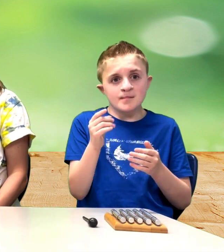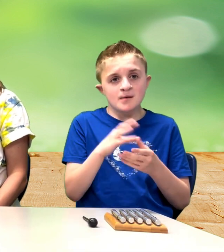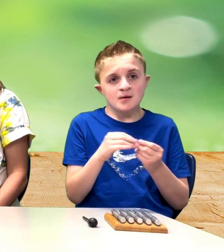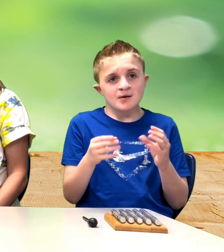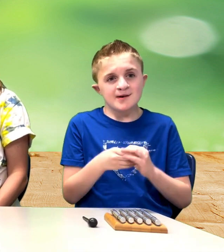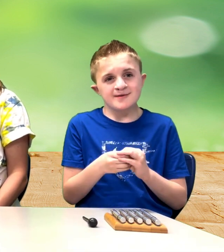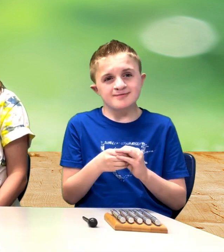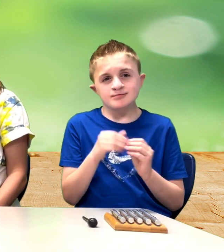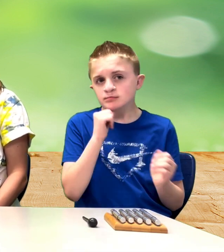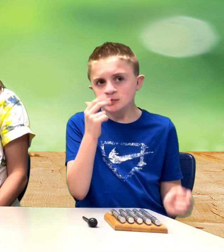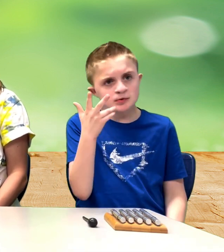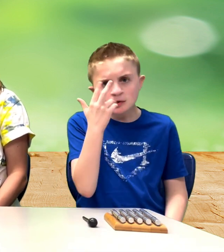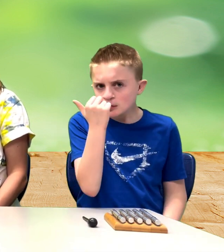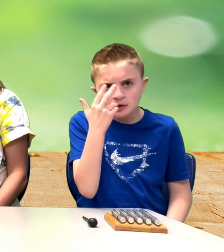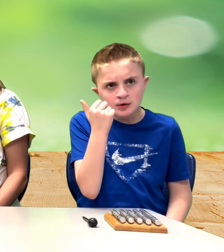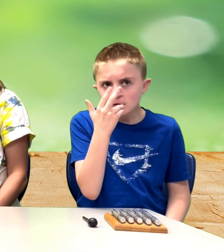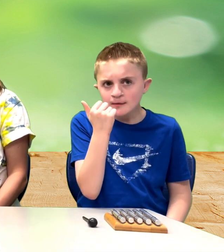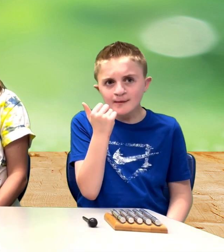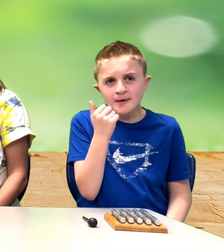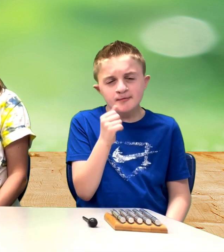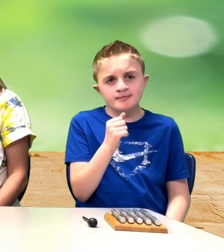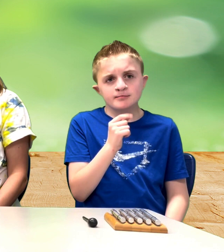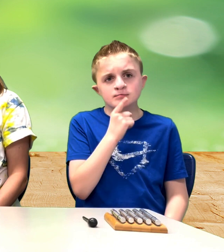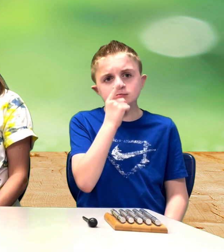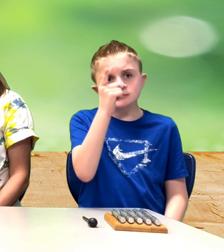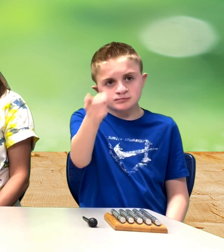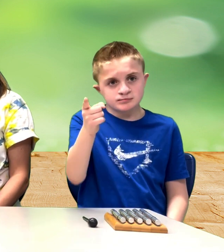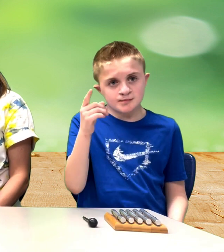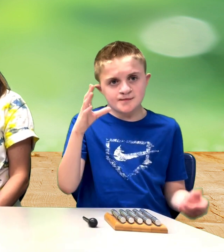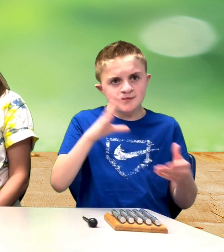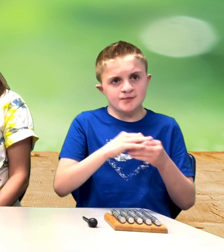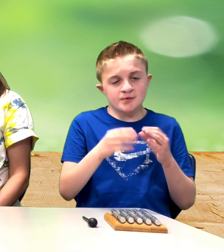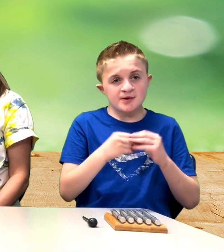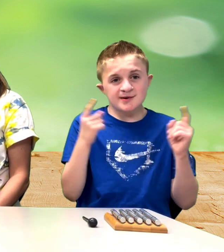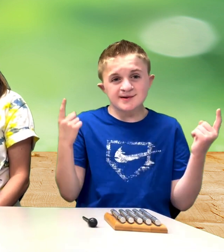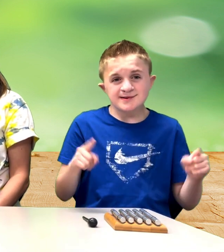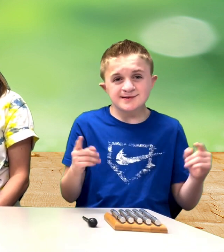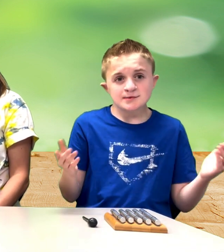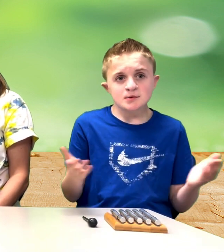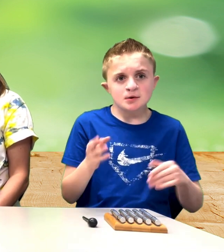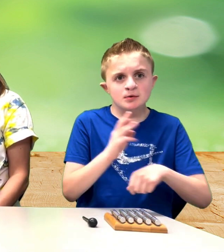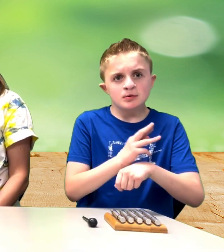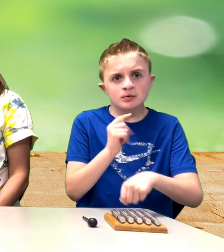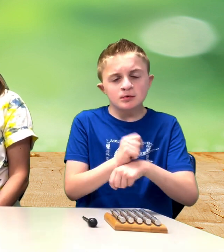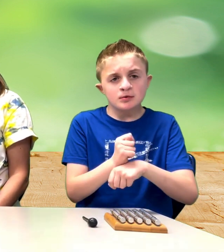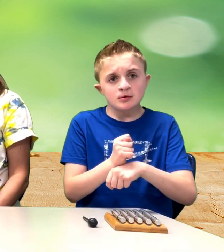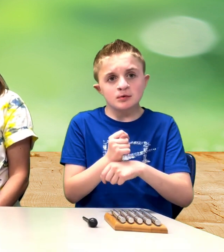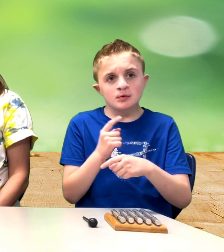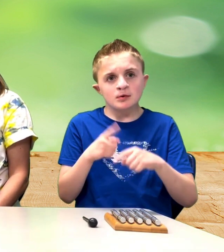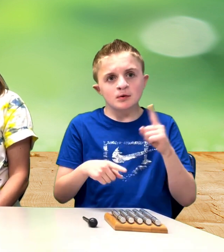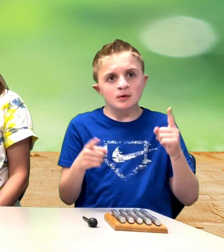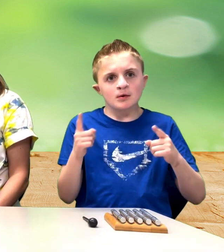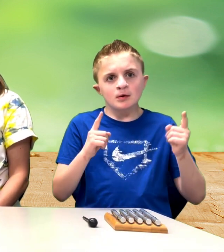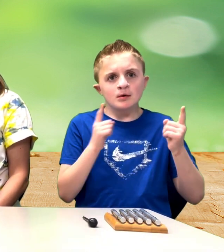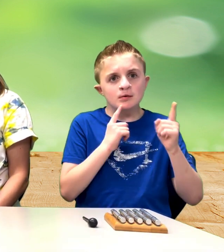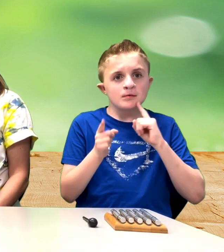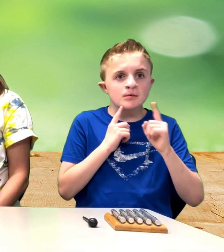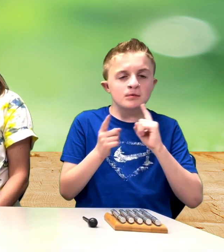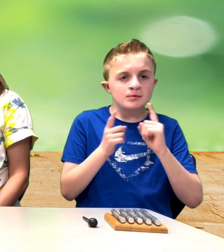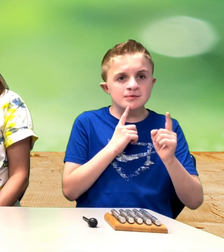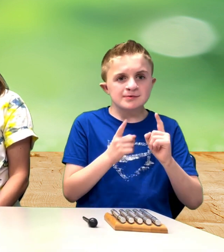happening here at Raymond Temple. Words that are being shared and feelings that are being